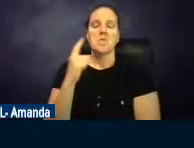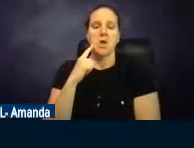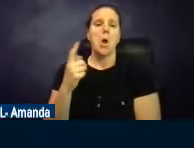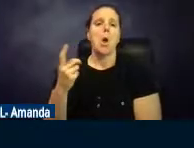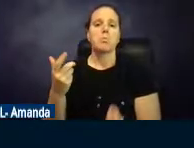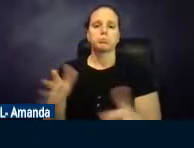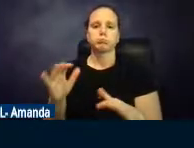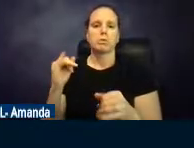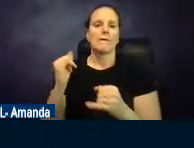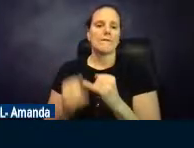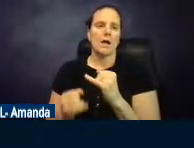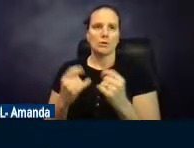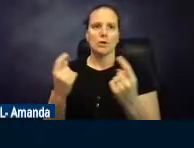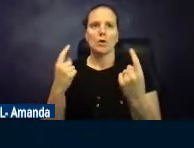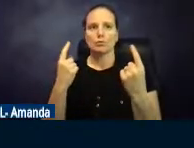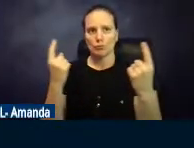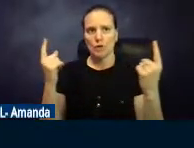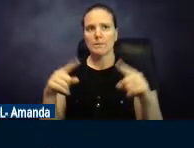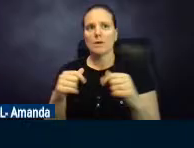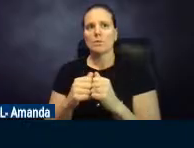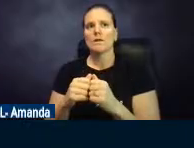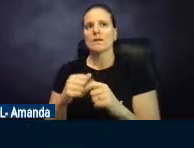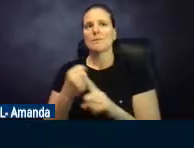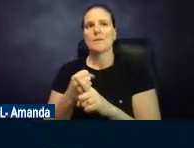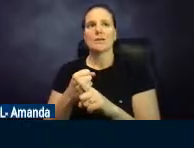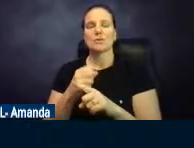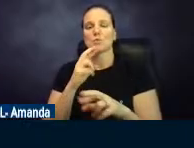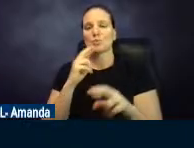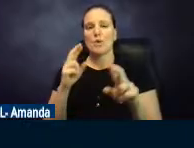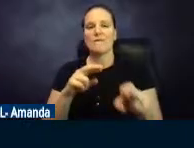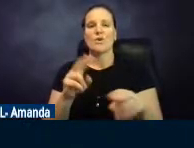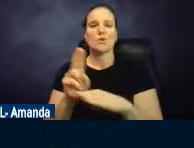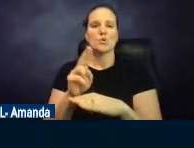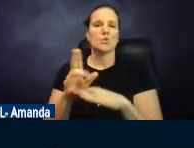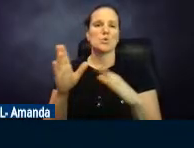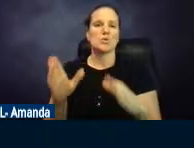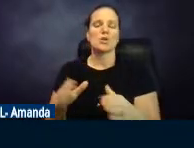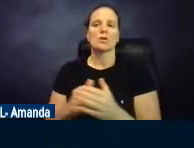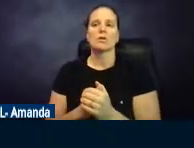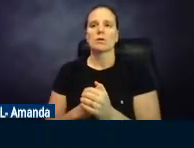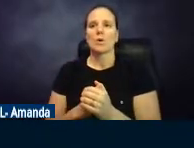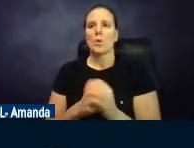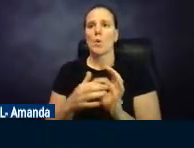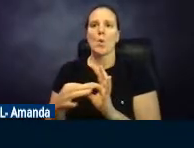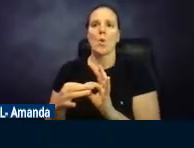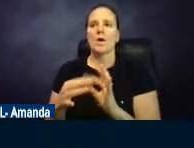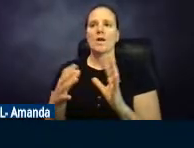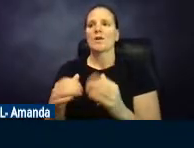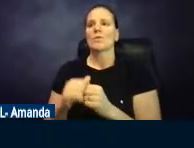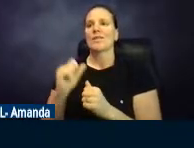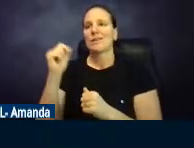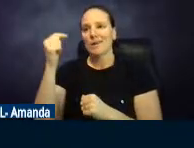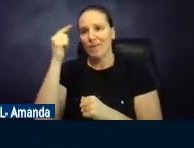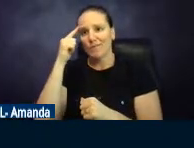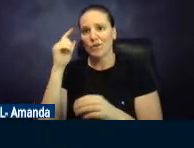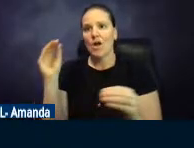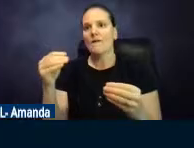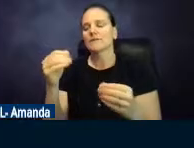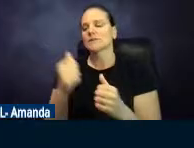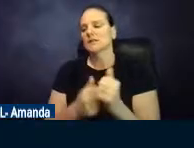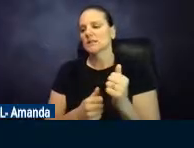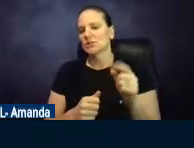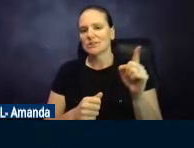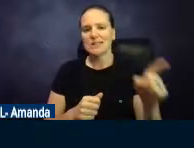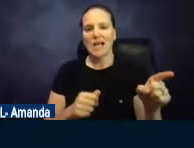with impacted river users. So we've been coordinating with governor's offices on each side of the